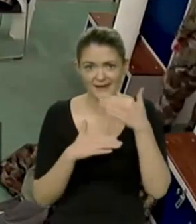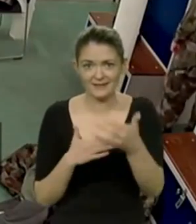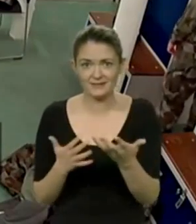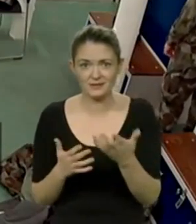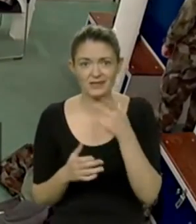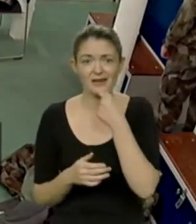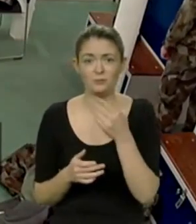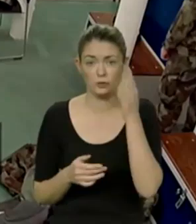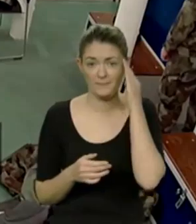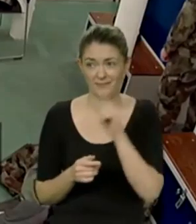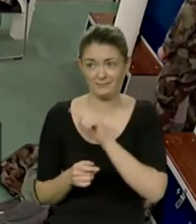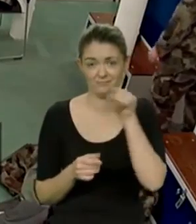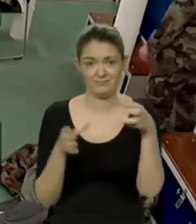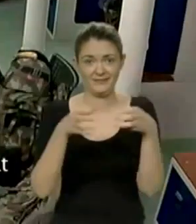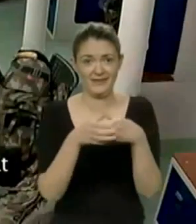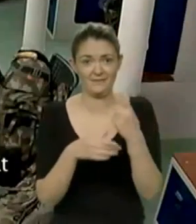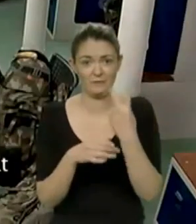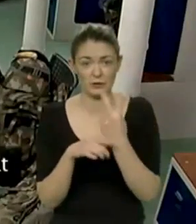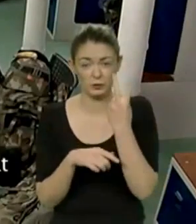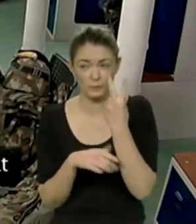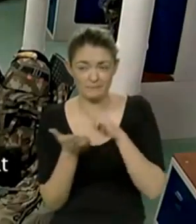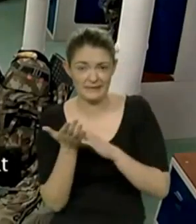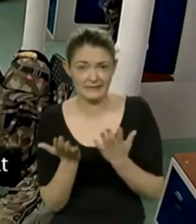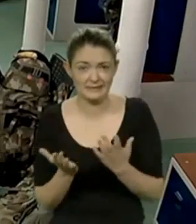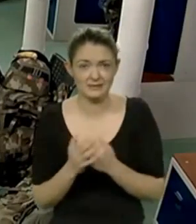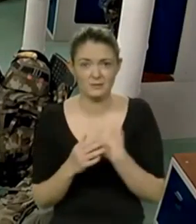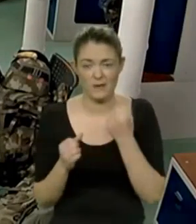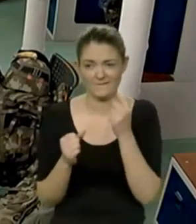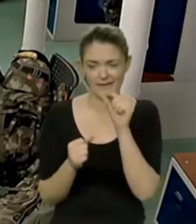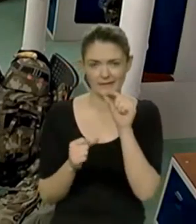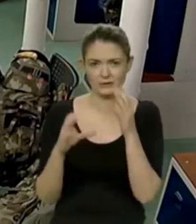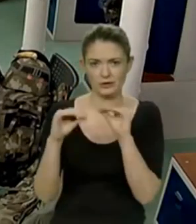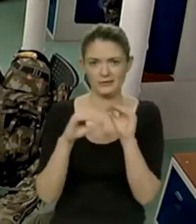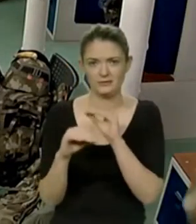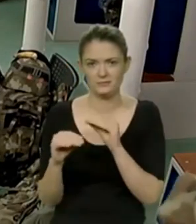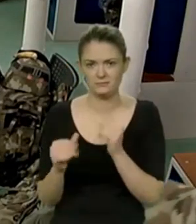you mind falling into section 2 there? Just have a little chat, right?